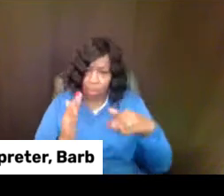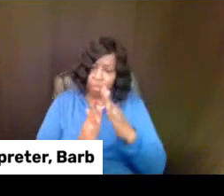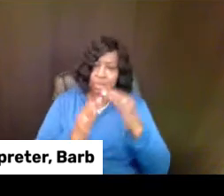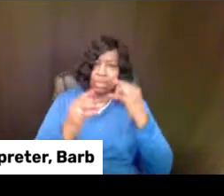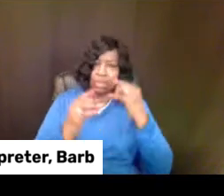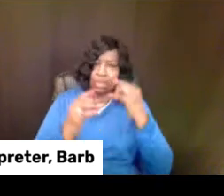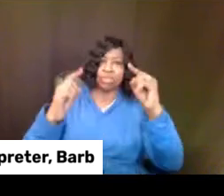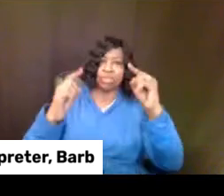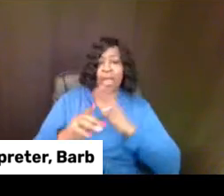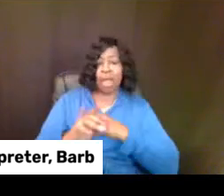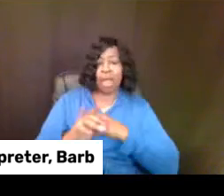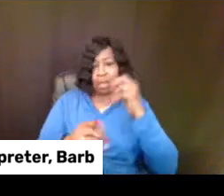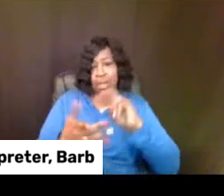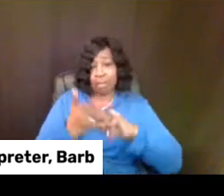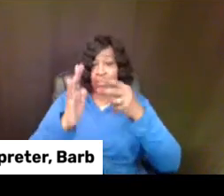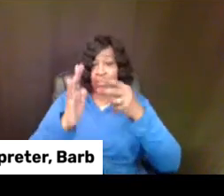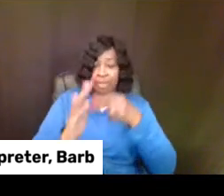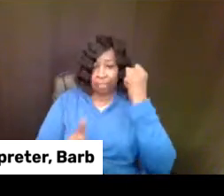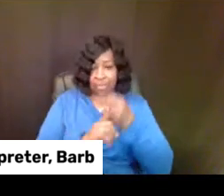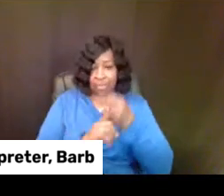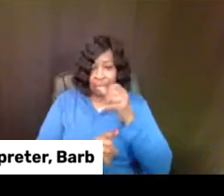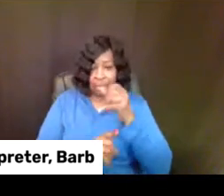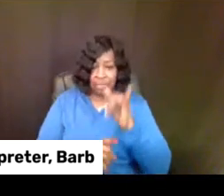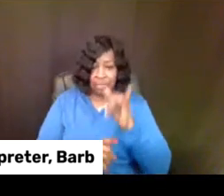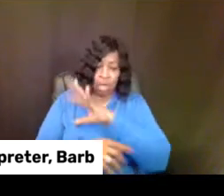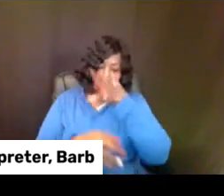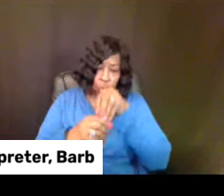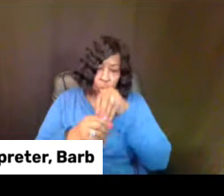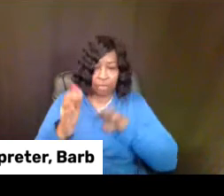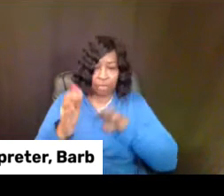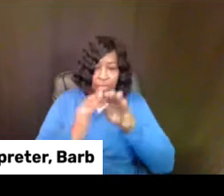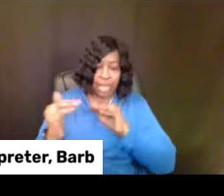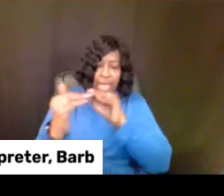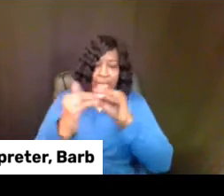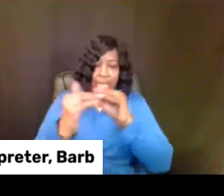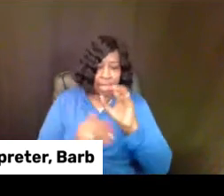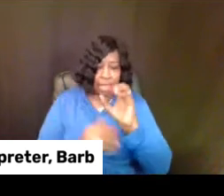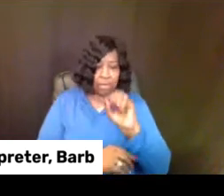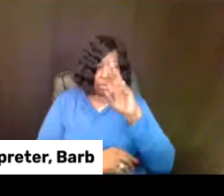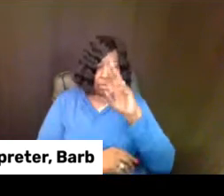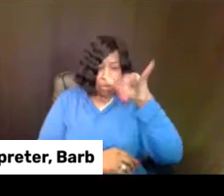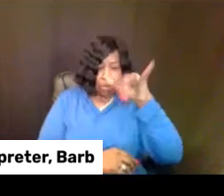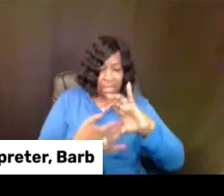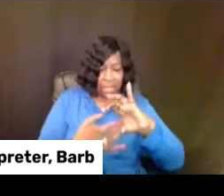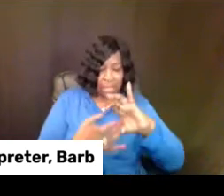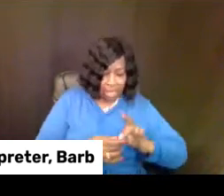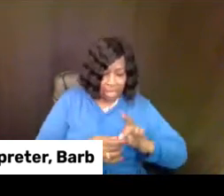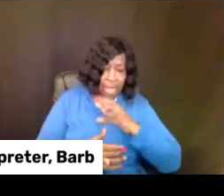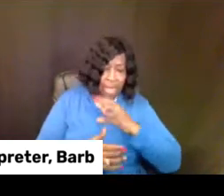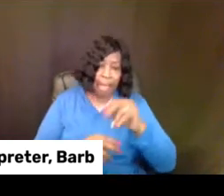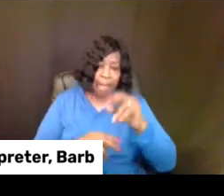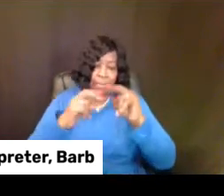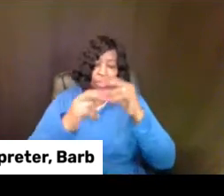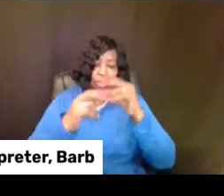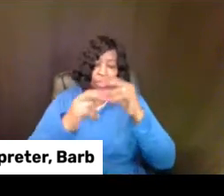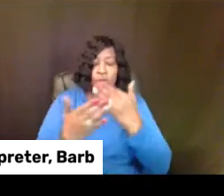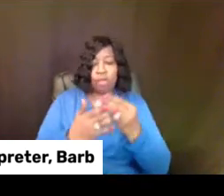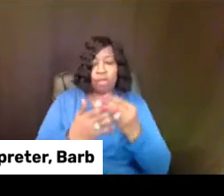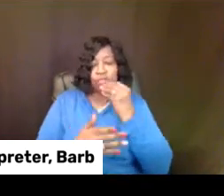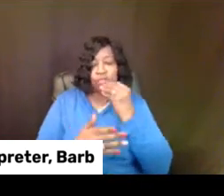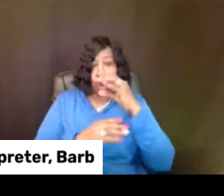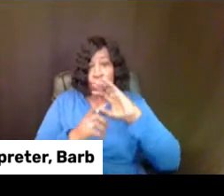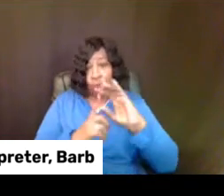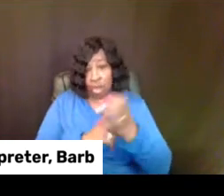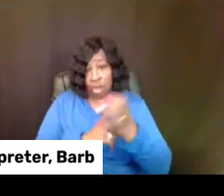intended impacts. And that includes the development of an equitable supply chain and building a good food culture.